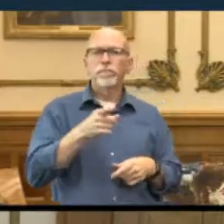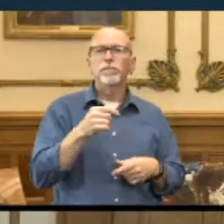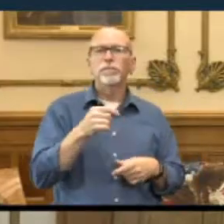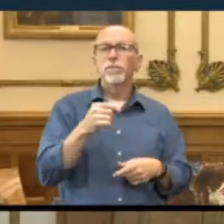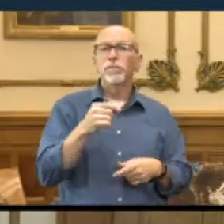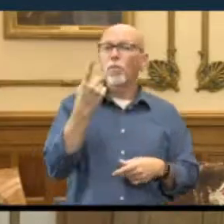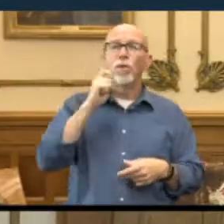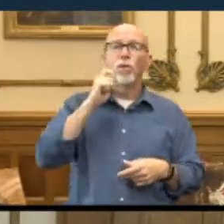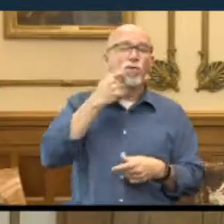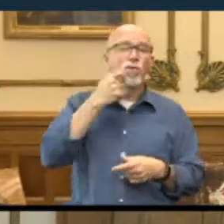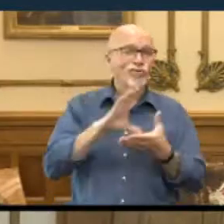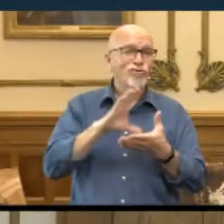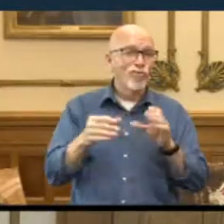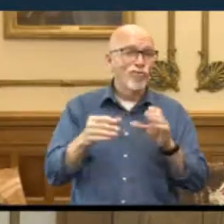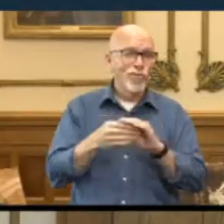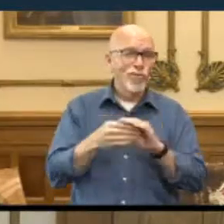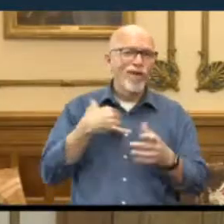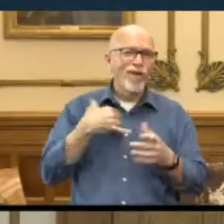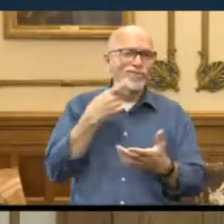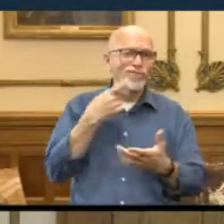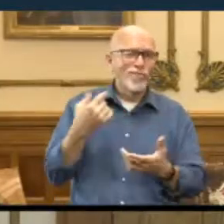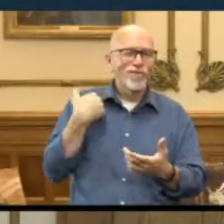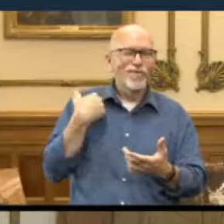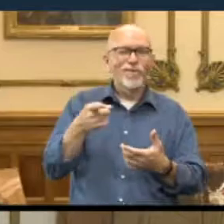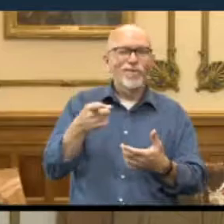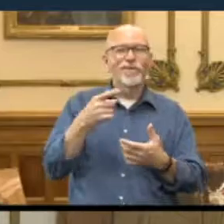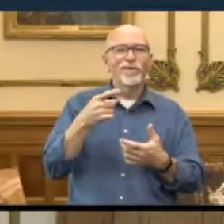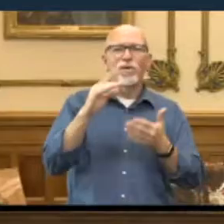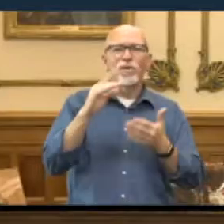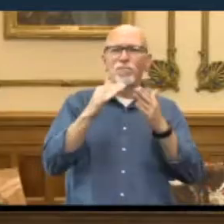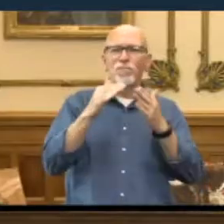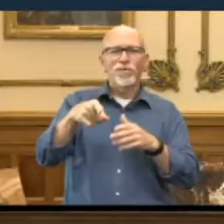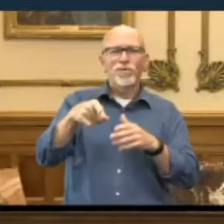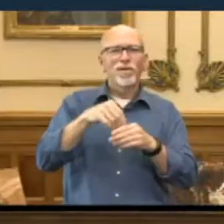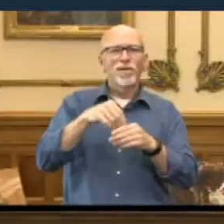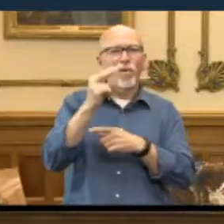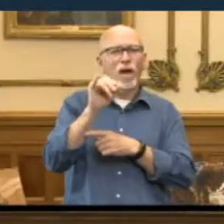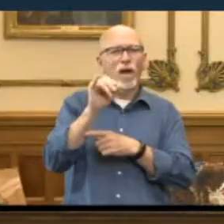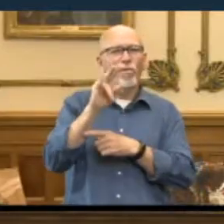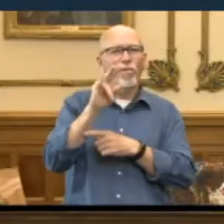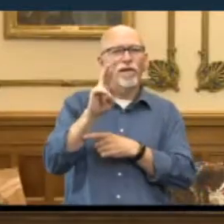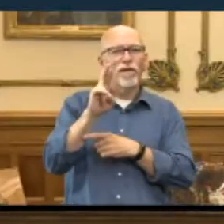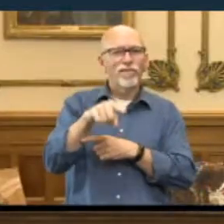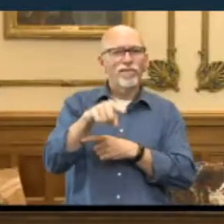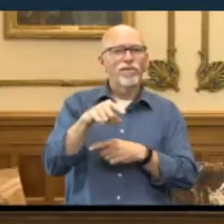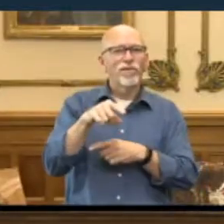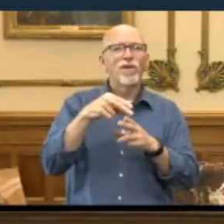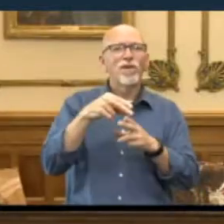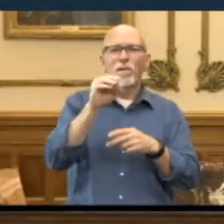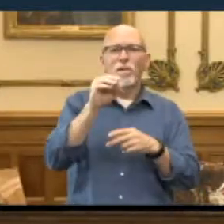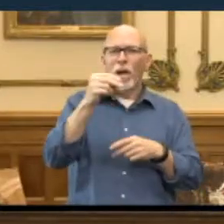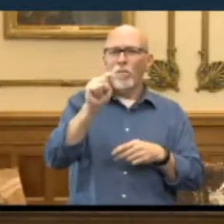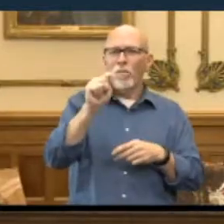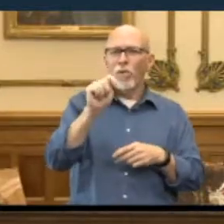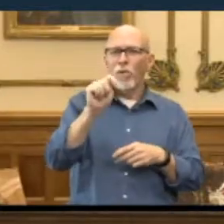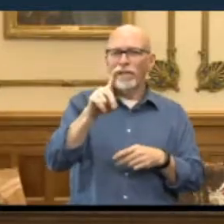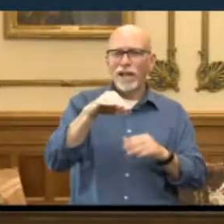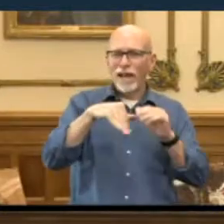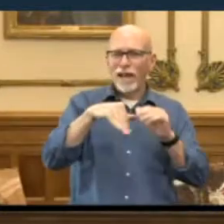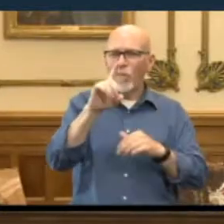one of the coolest stories, and I know I've told you, is a community down on the Ohio River called Mockport, Indiana, less than 100